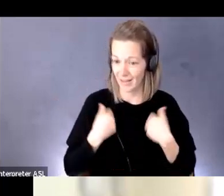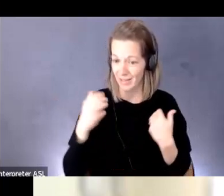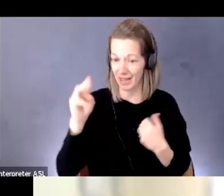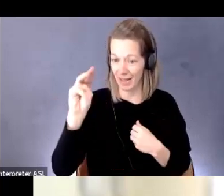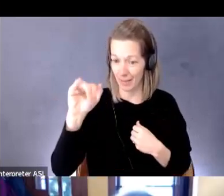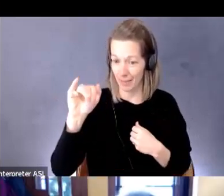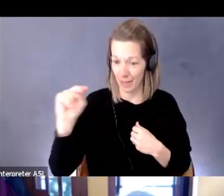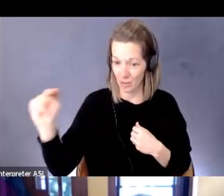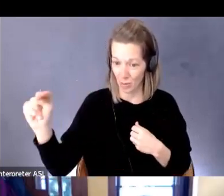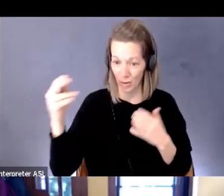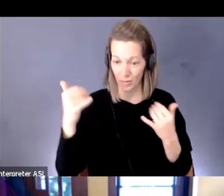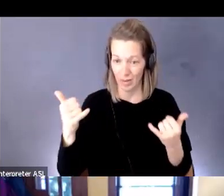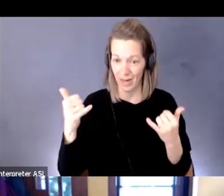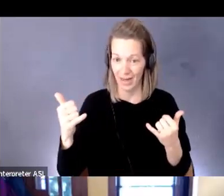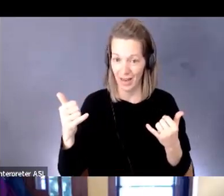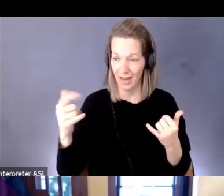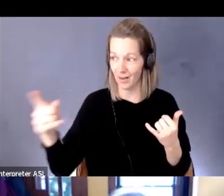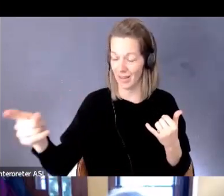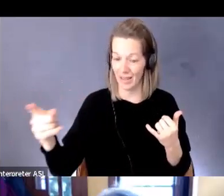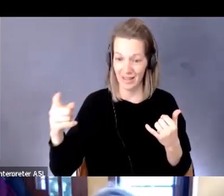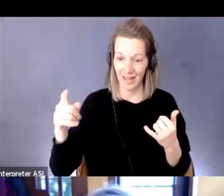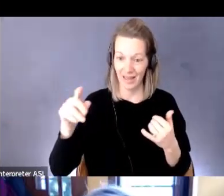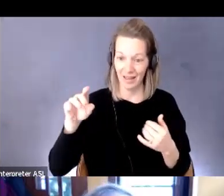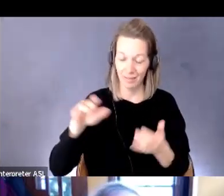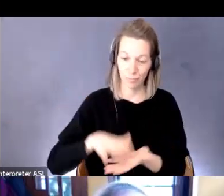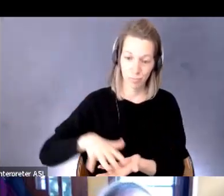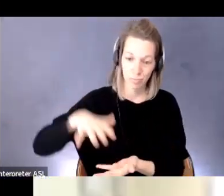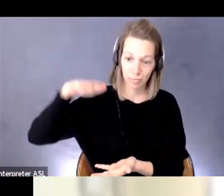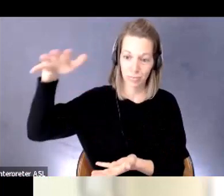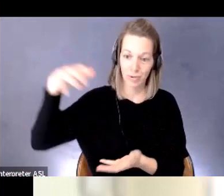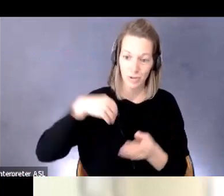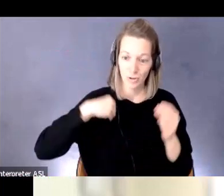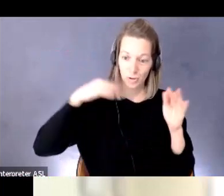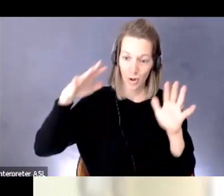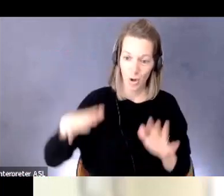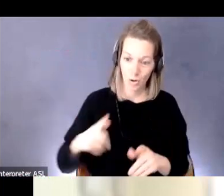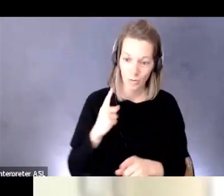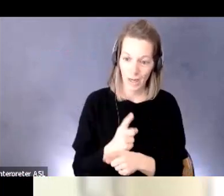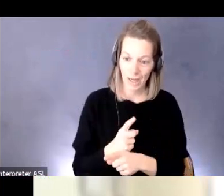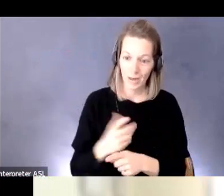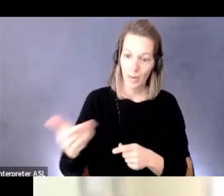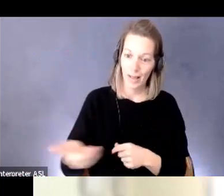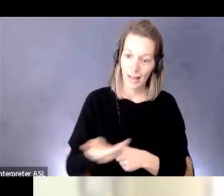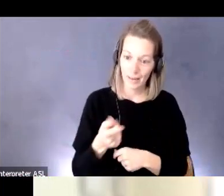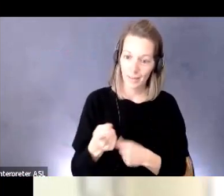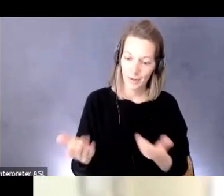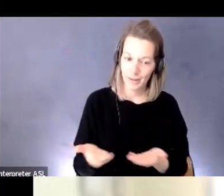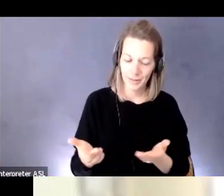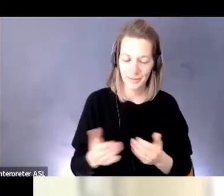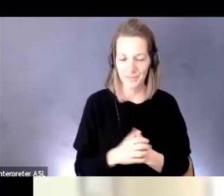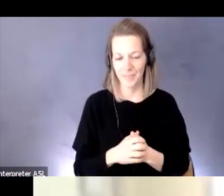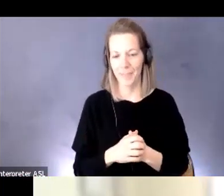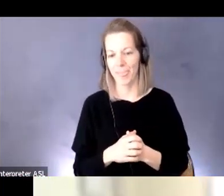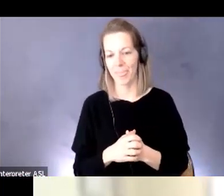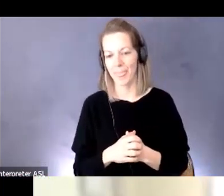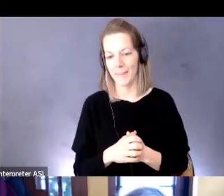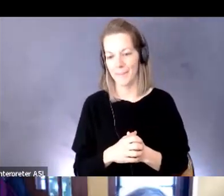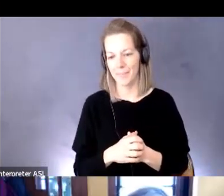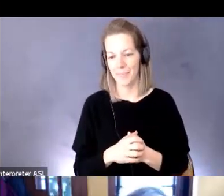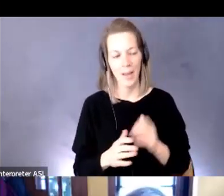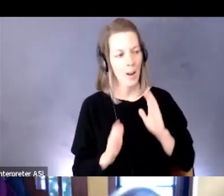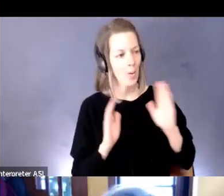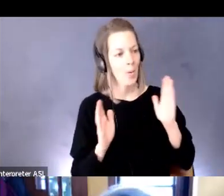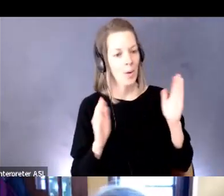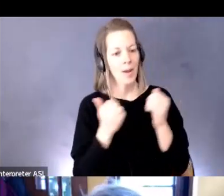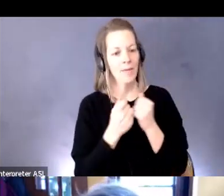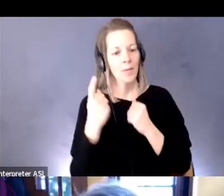Minnesota, where there's been like 8 feet of snow. So welcome. Yeah. We're so happy that you made it, Charlie. Hello,